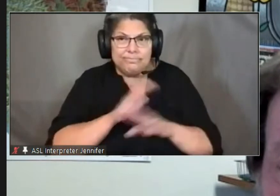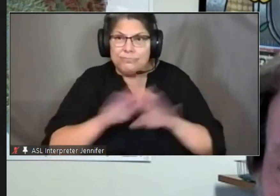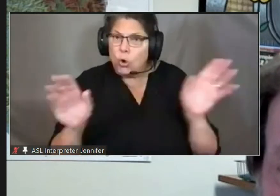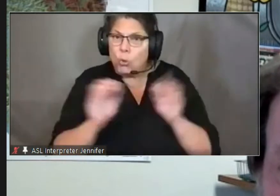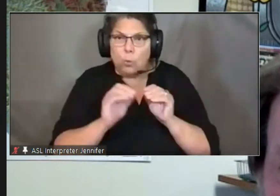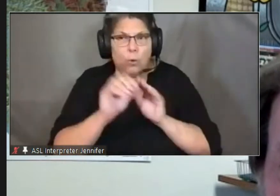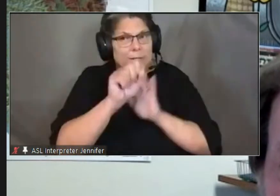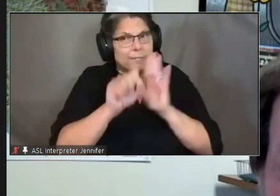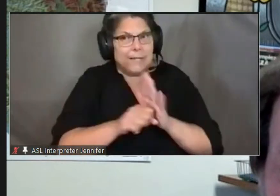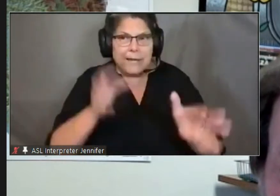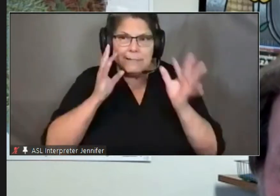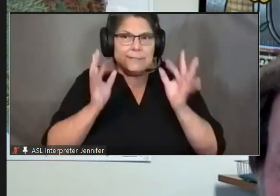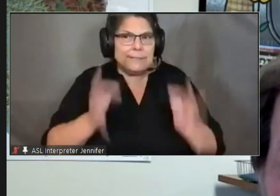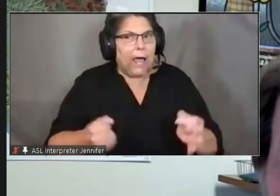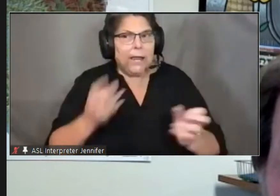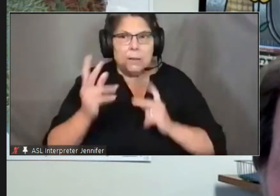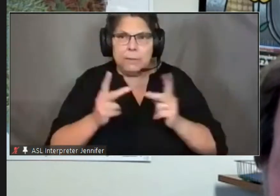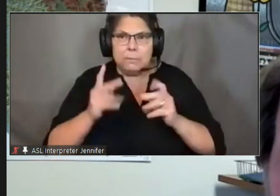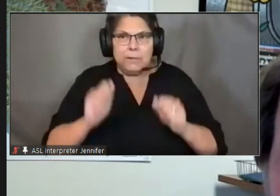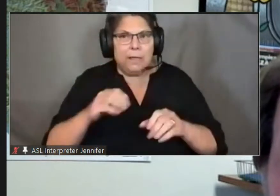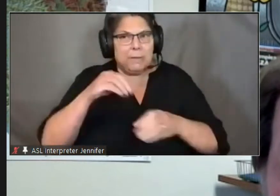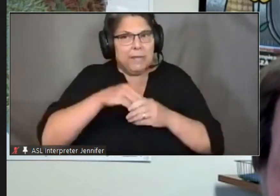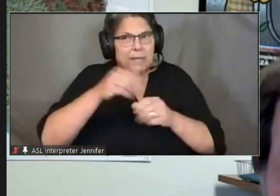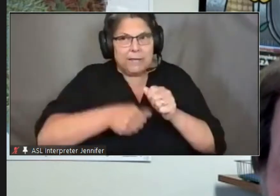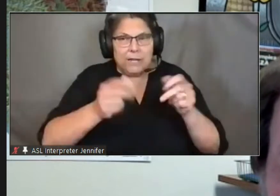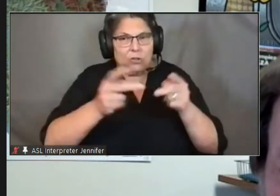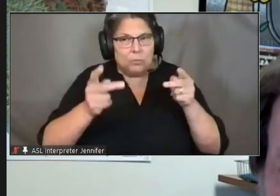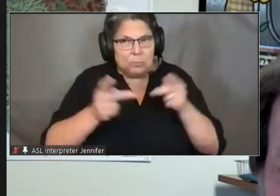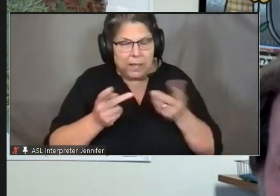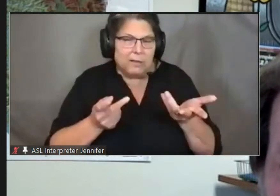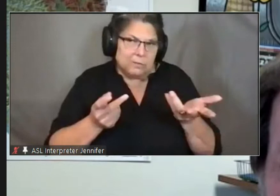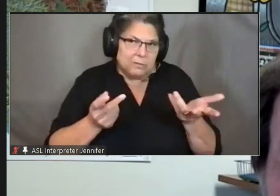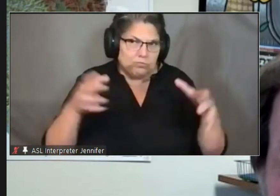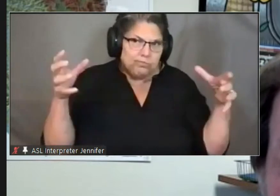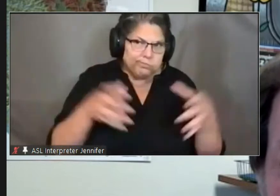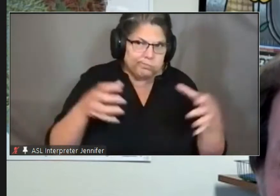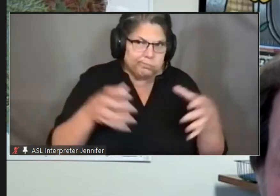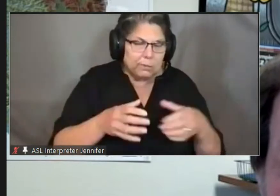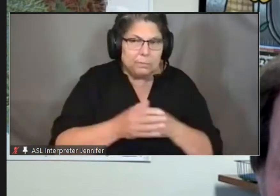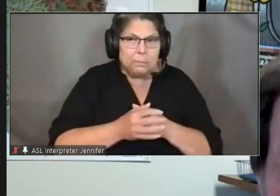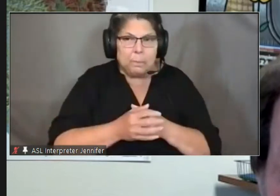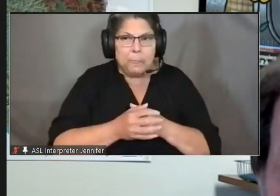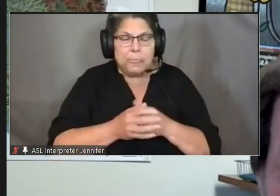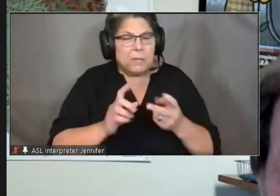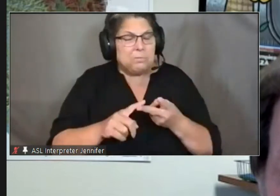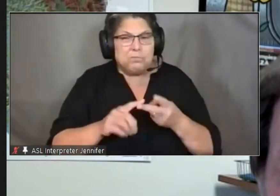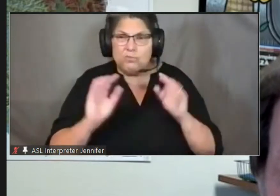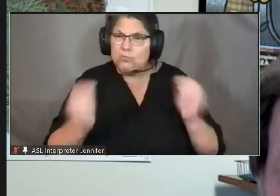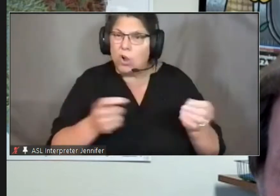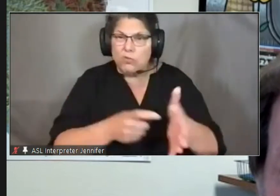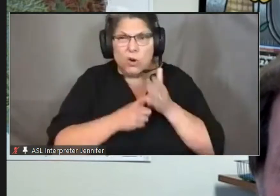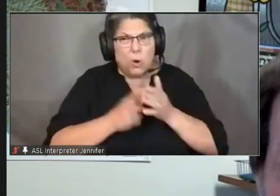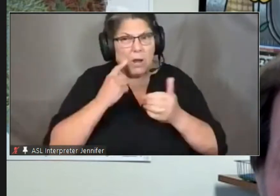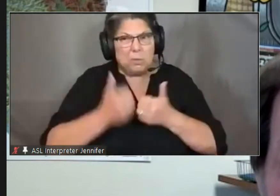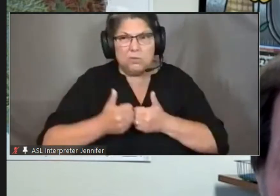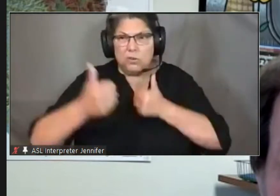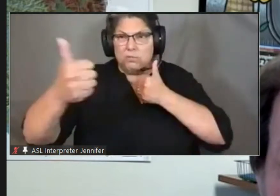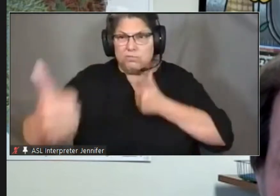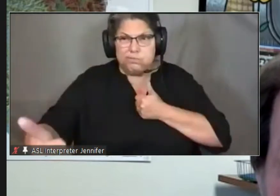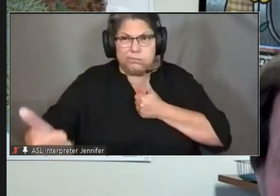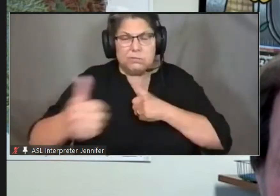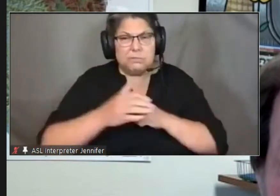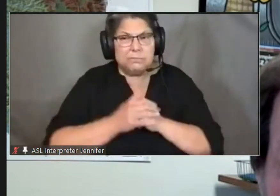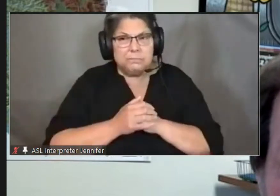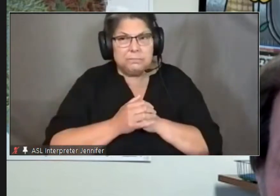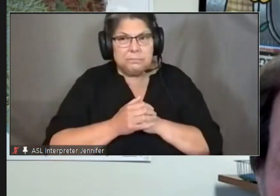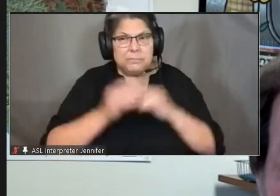state-determined capacity limitations, for example, gatherings, or physical distancing requirements.